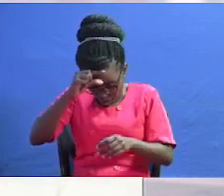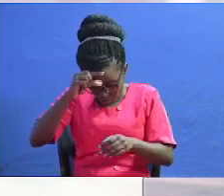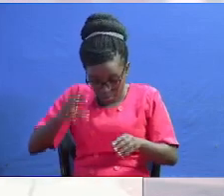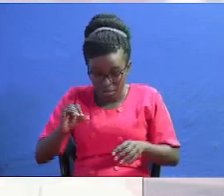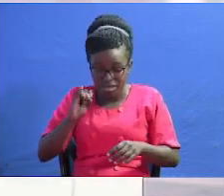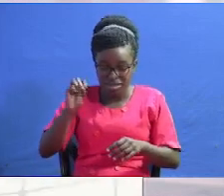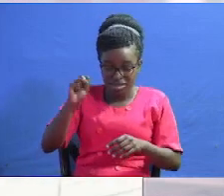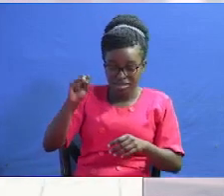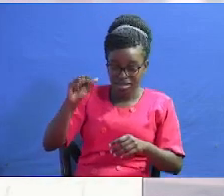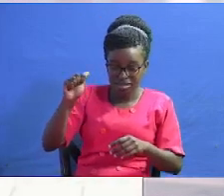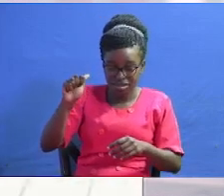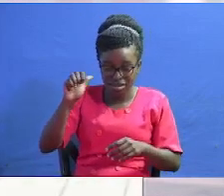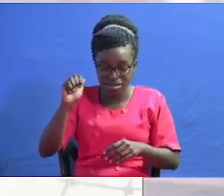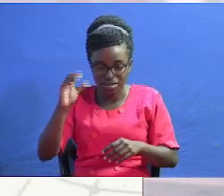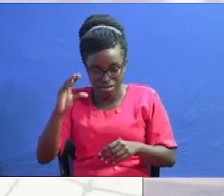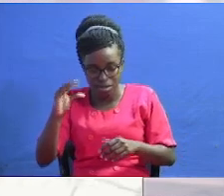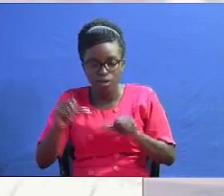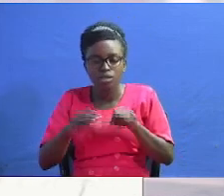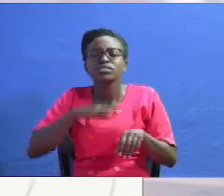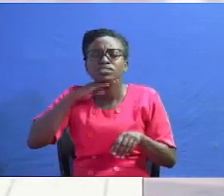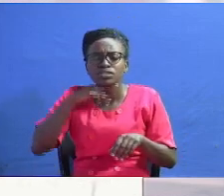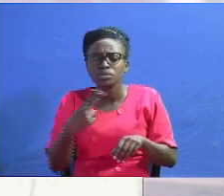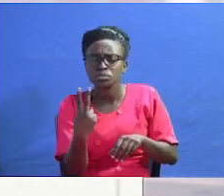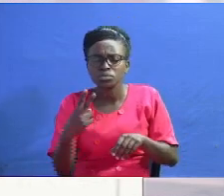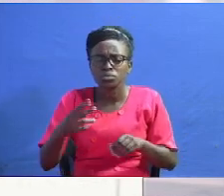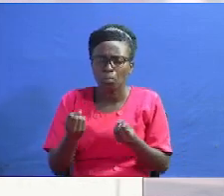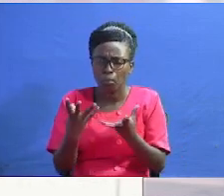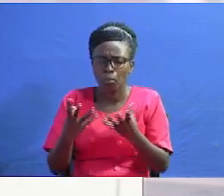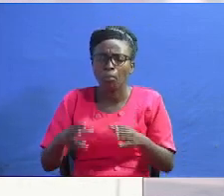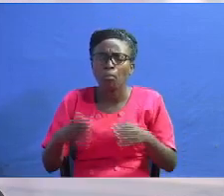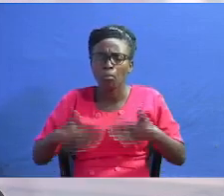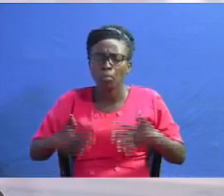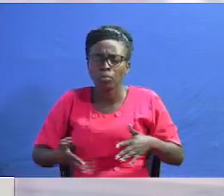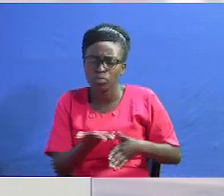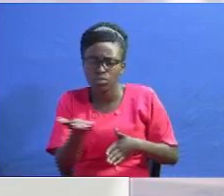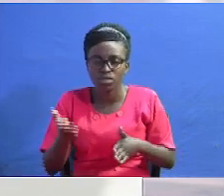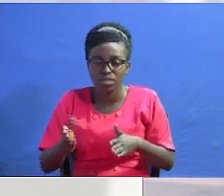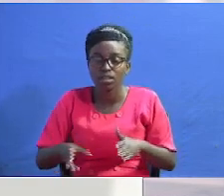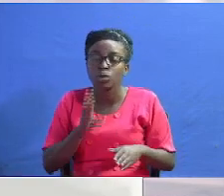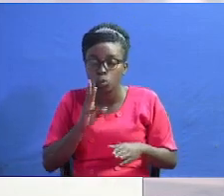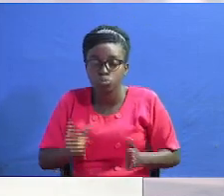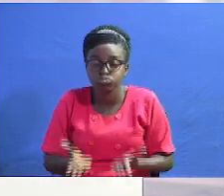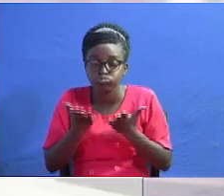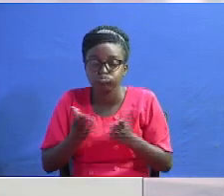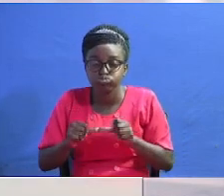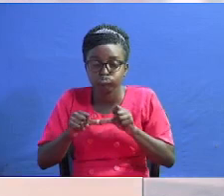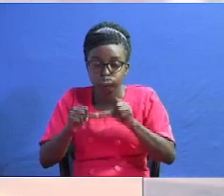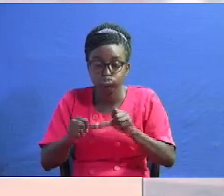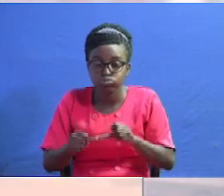Mwaura, reporting the death of two more people due to the floods. The death toll nationwide currently stands